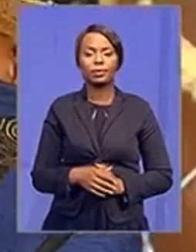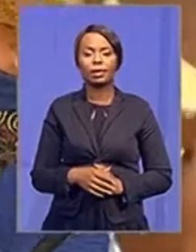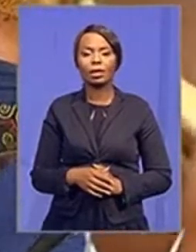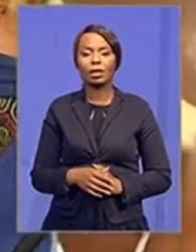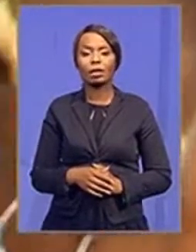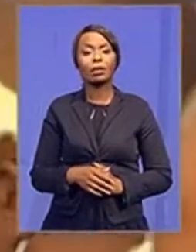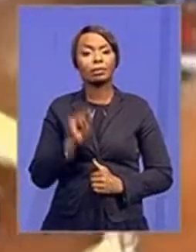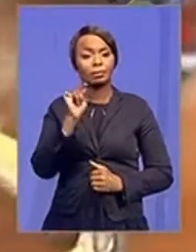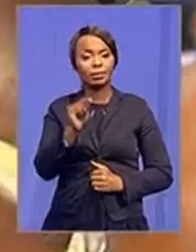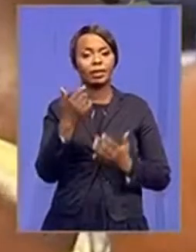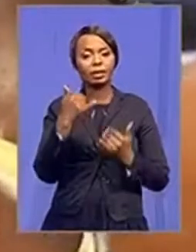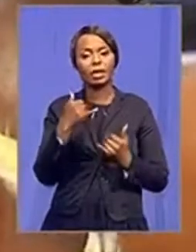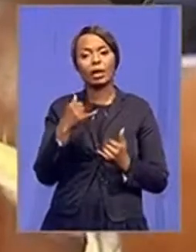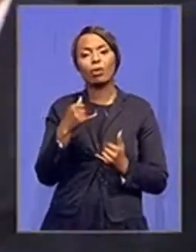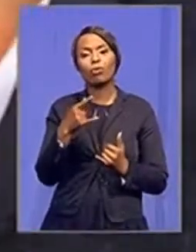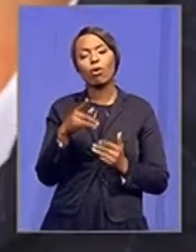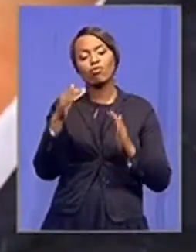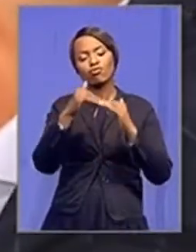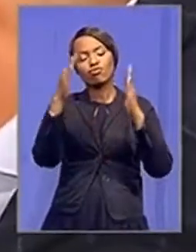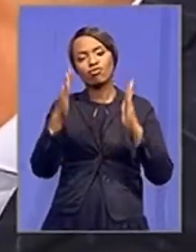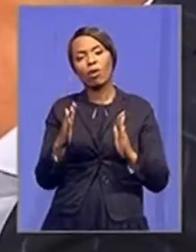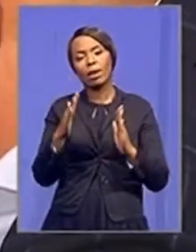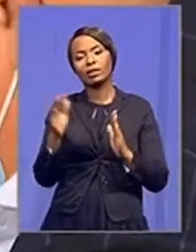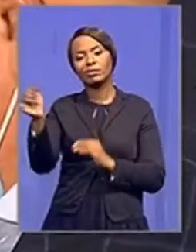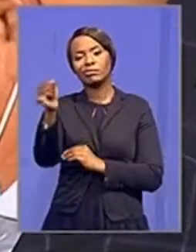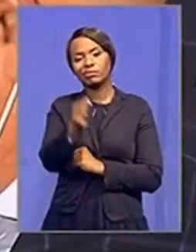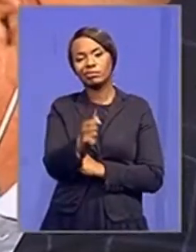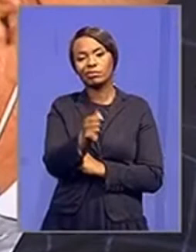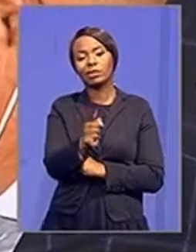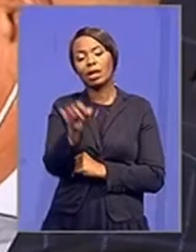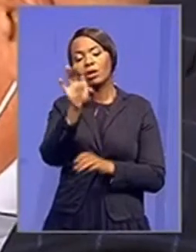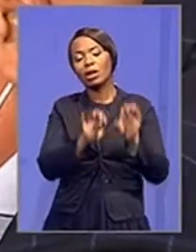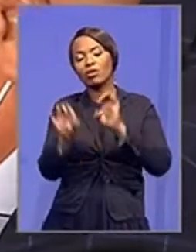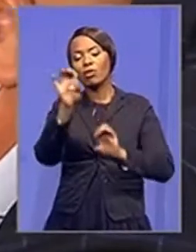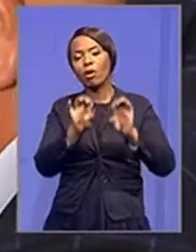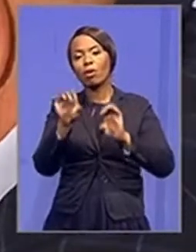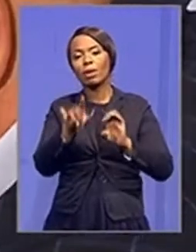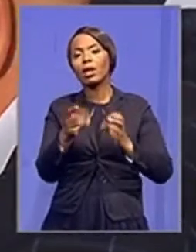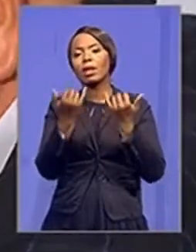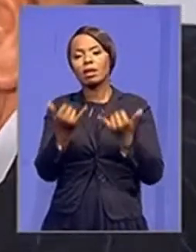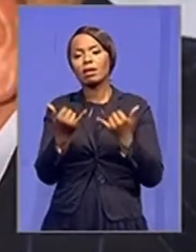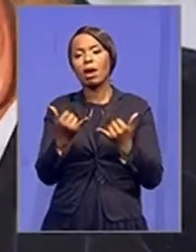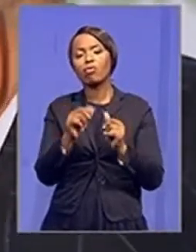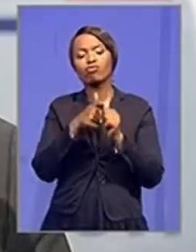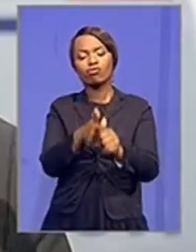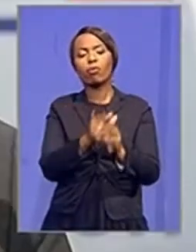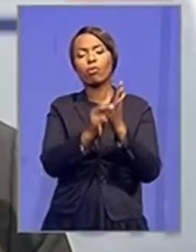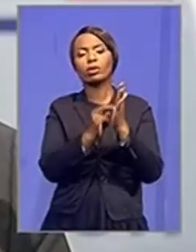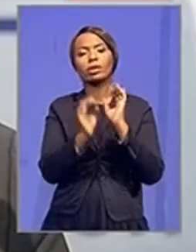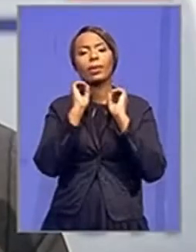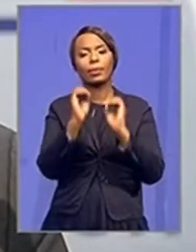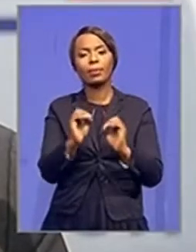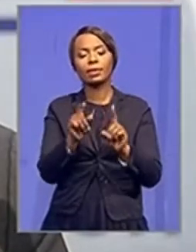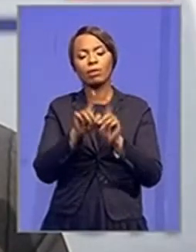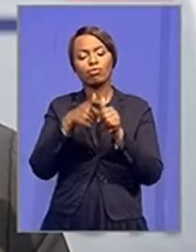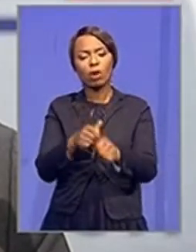se sa redefined property se se thapa motsamaisi wa tikwatikwe ga se latele tsela e maleba le go se latele gape ditokelo